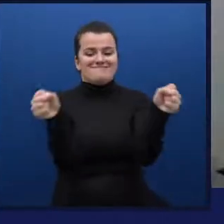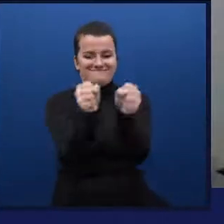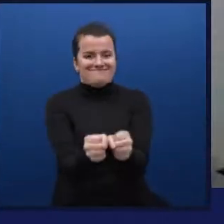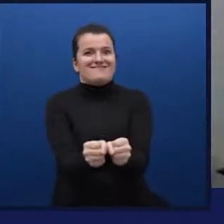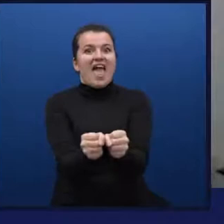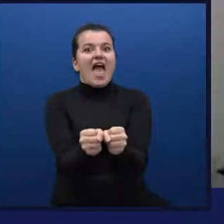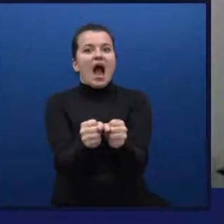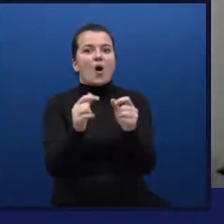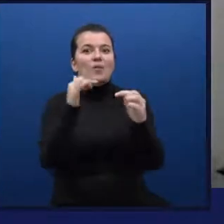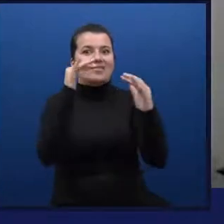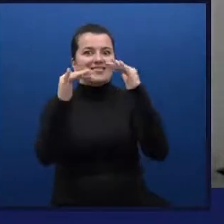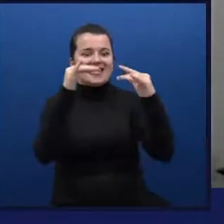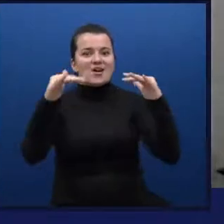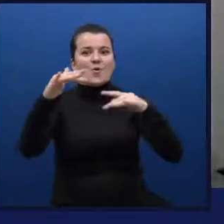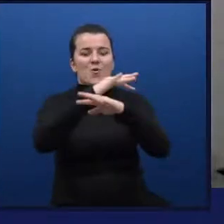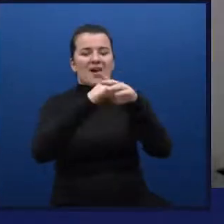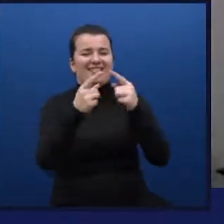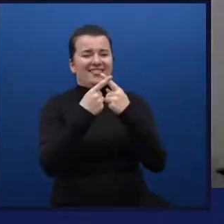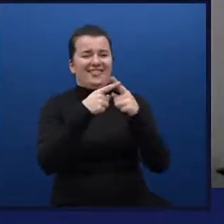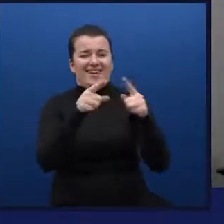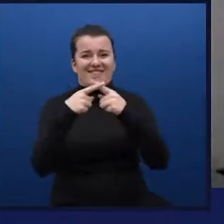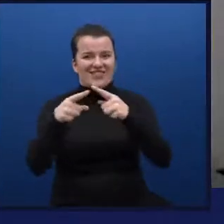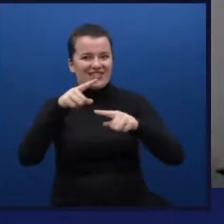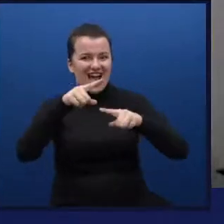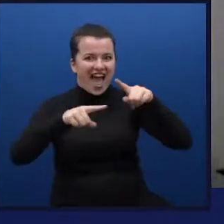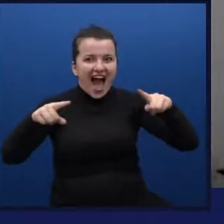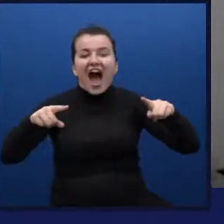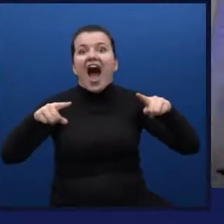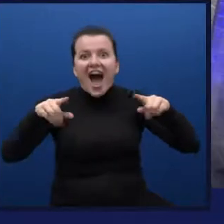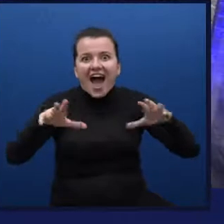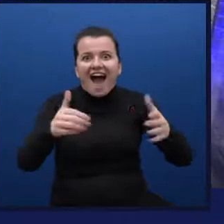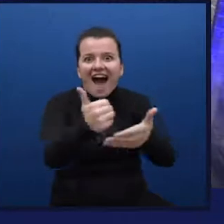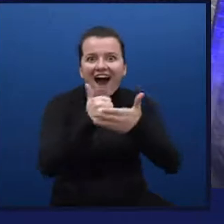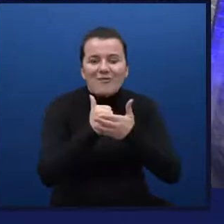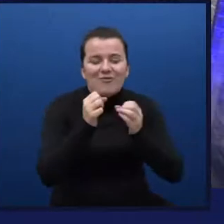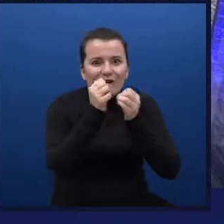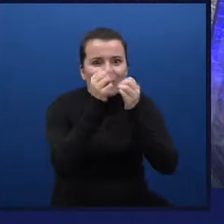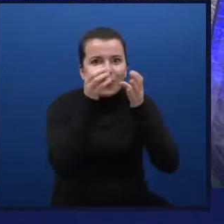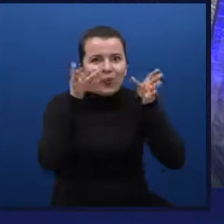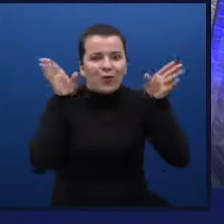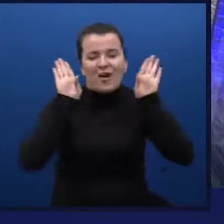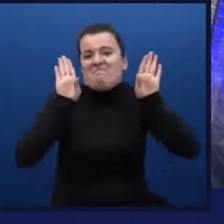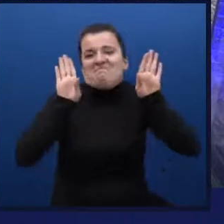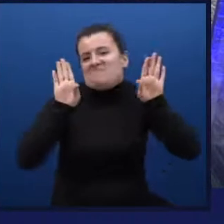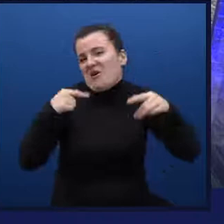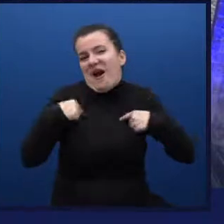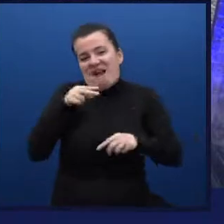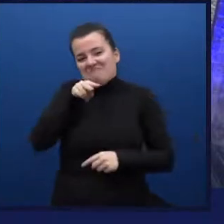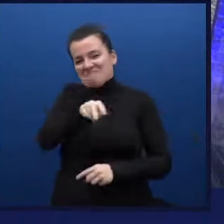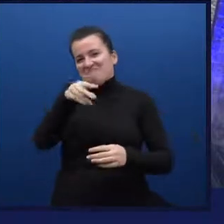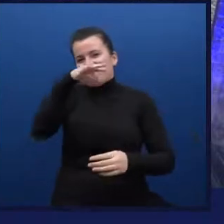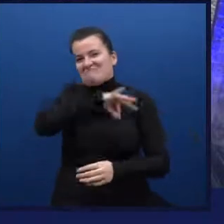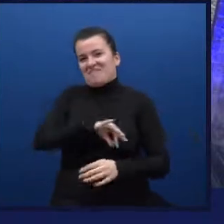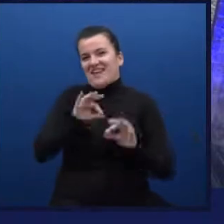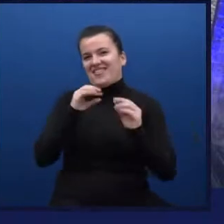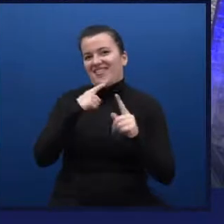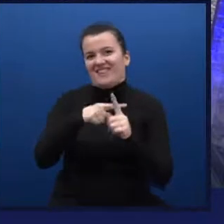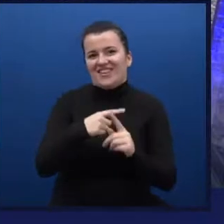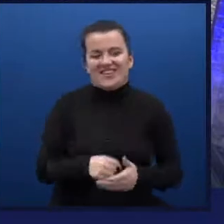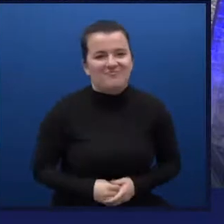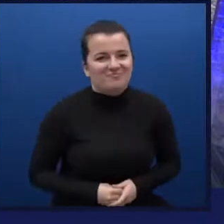think that that's probably the moral of the story from my perspective. Yeah, that makes sense. So there's not actually